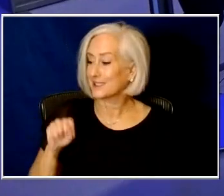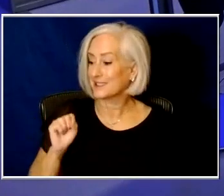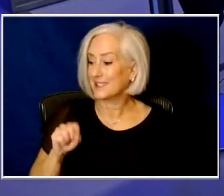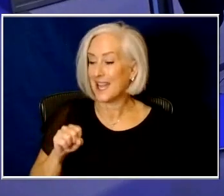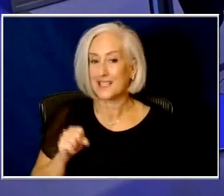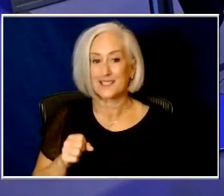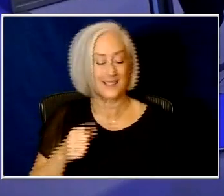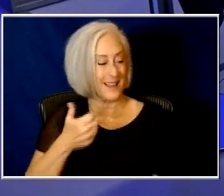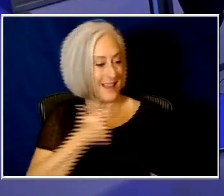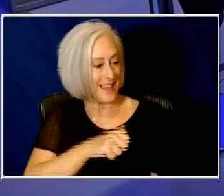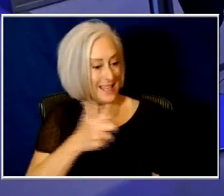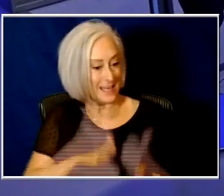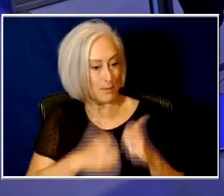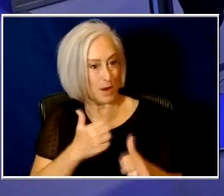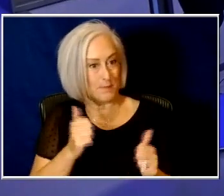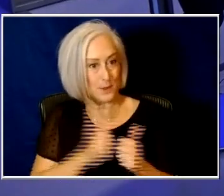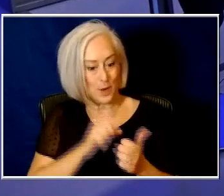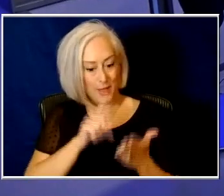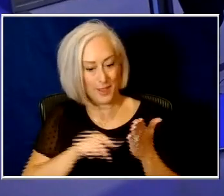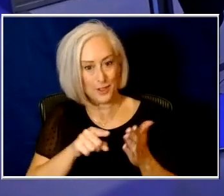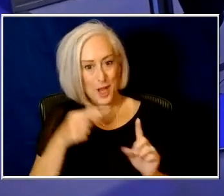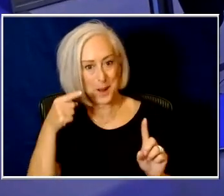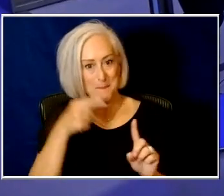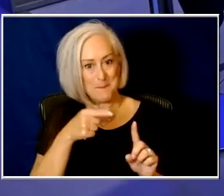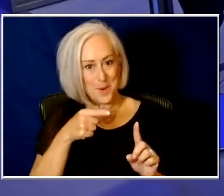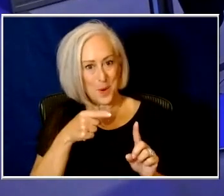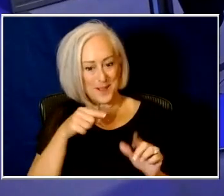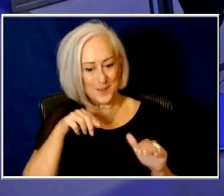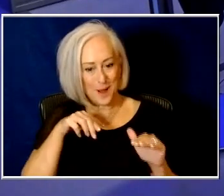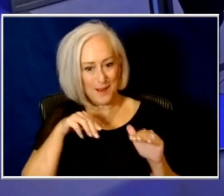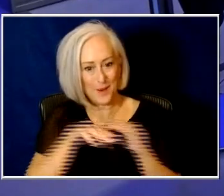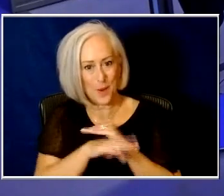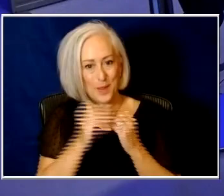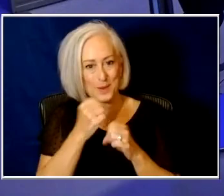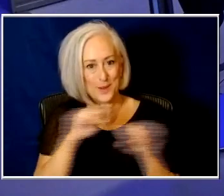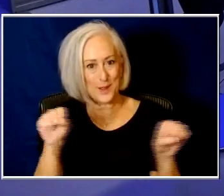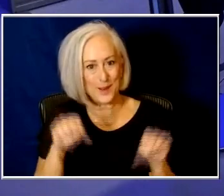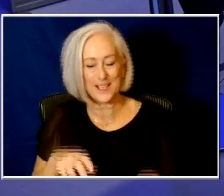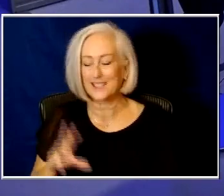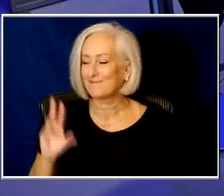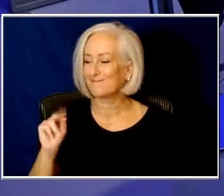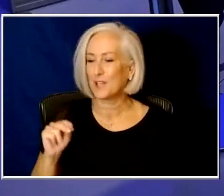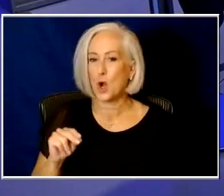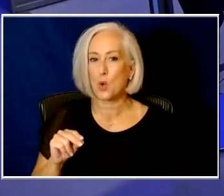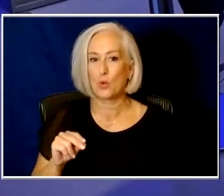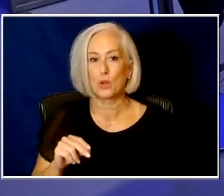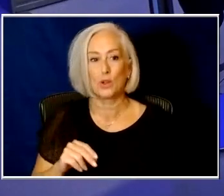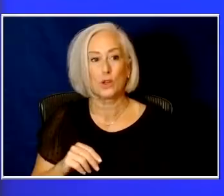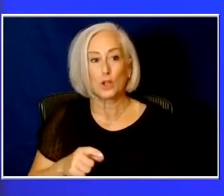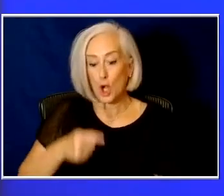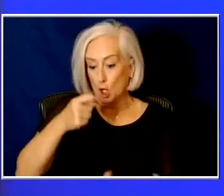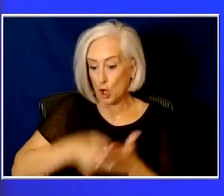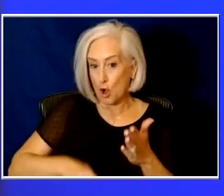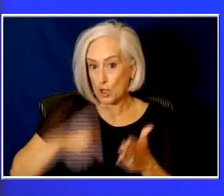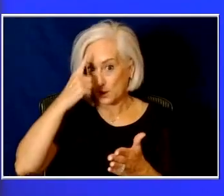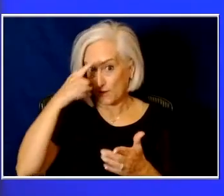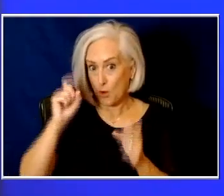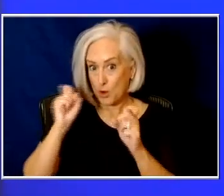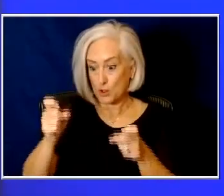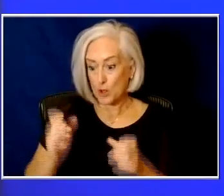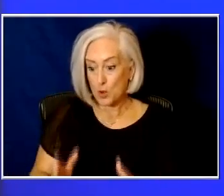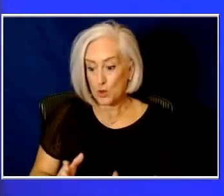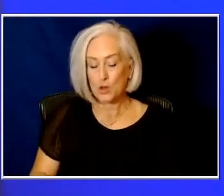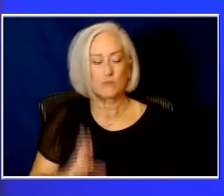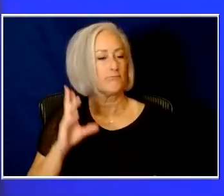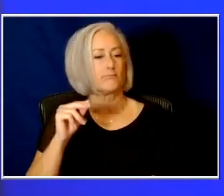not. You know, I haven't heard a whole lot about that. Yeah, okay, good, thankfully. good. Yeah. So, is there any cost to a donor? There should not be any medical cost to the